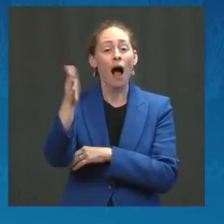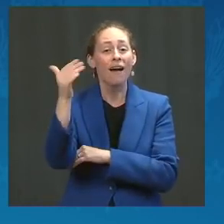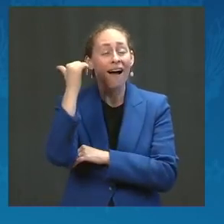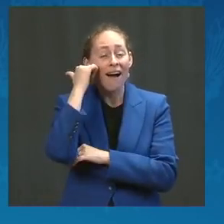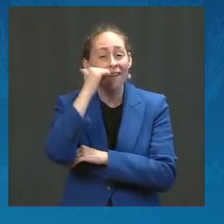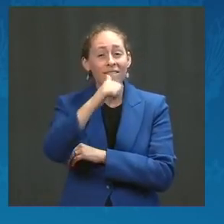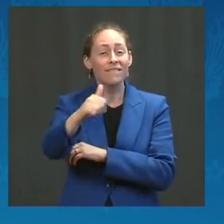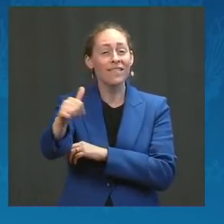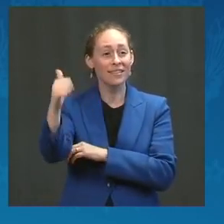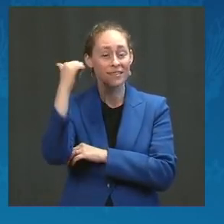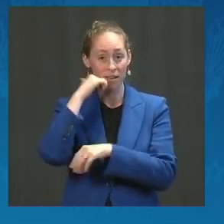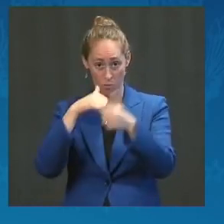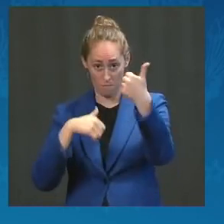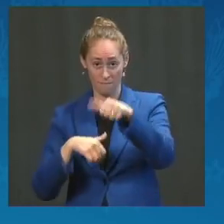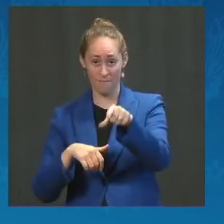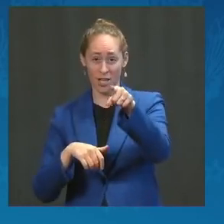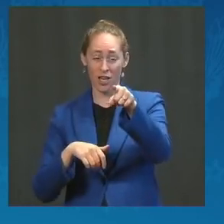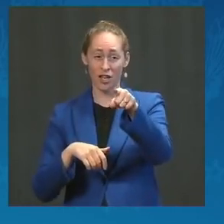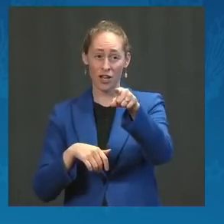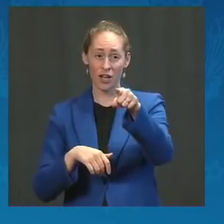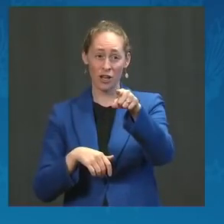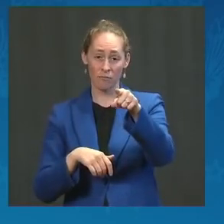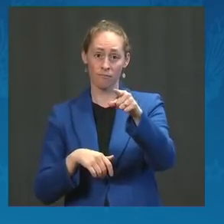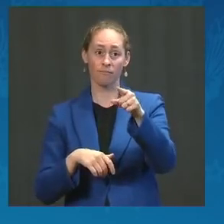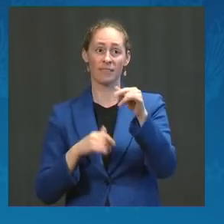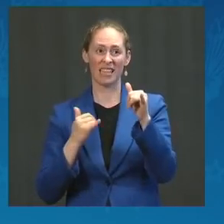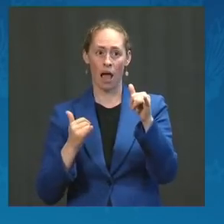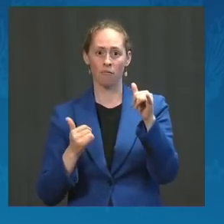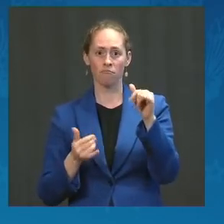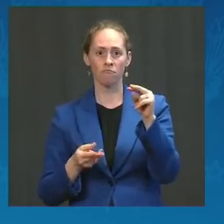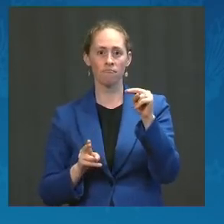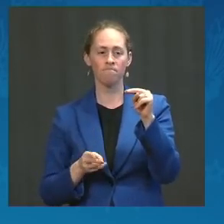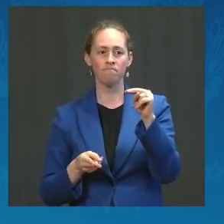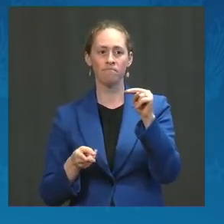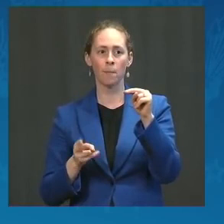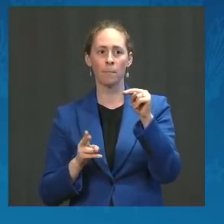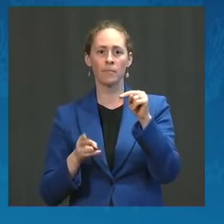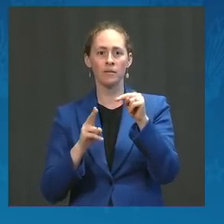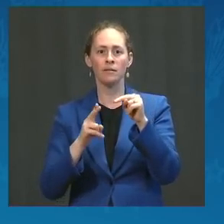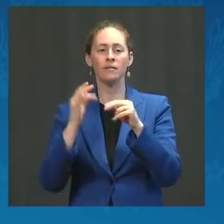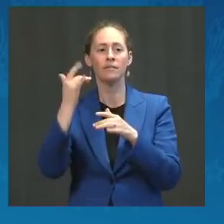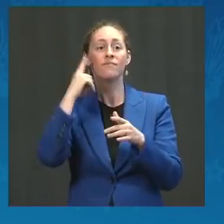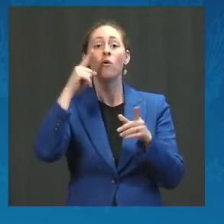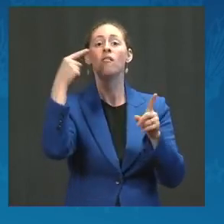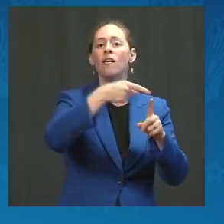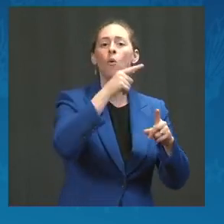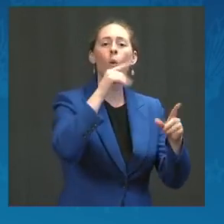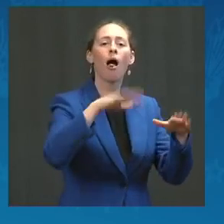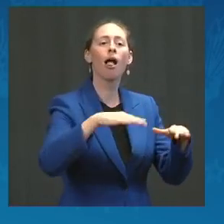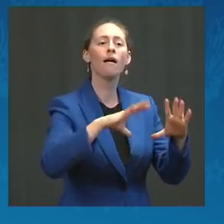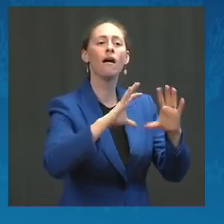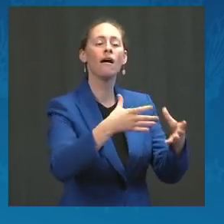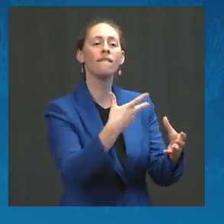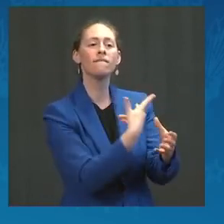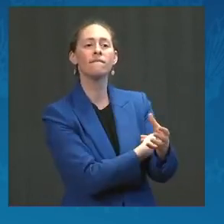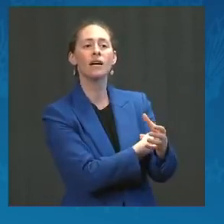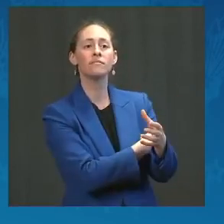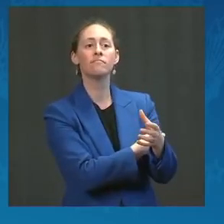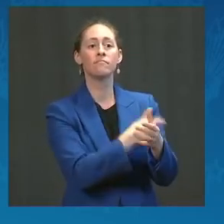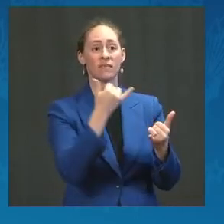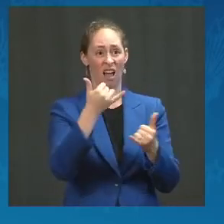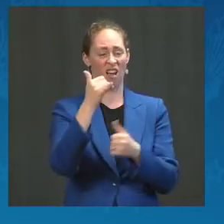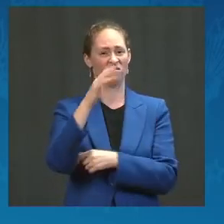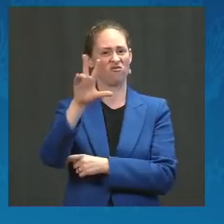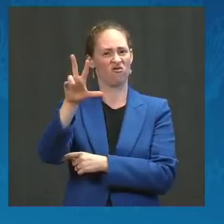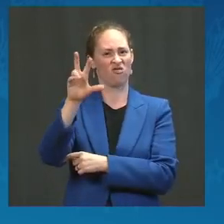And now, even with the surge among the unvaccinated, we're down to that 300 Americans a day.